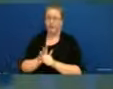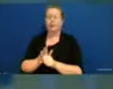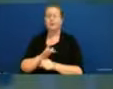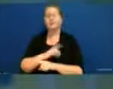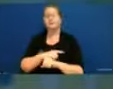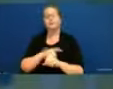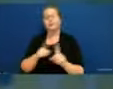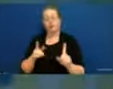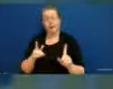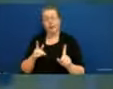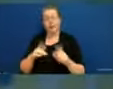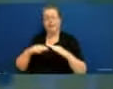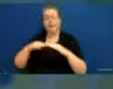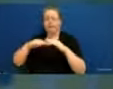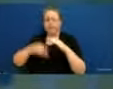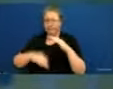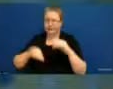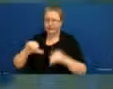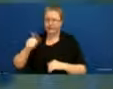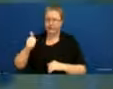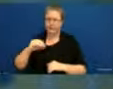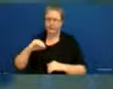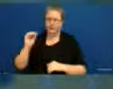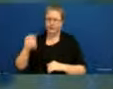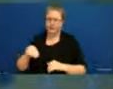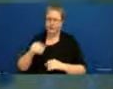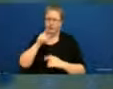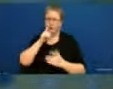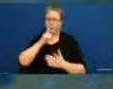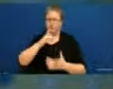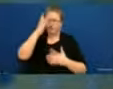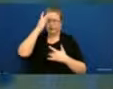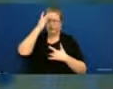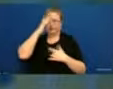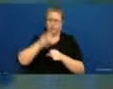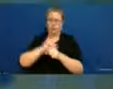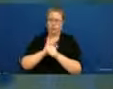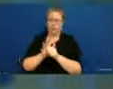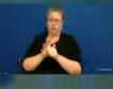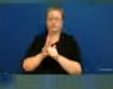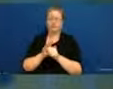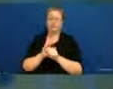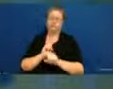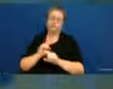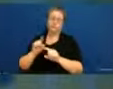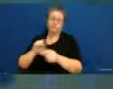And the school-age children are still less than 10% of our cases.